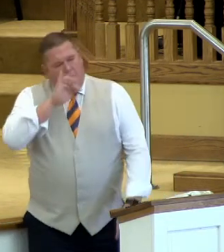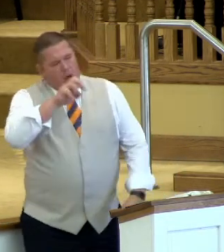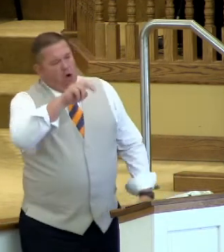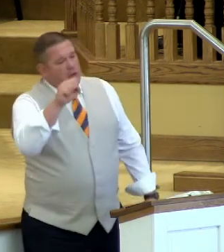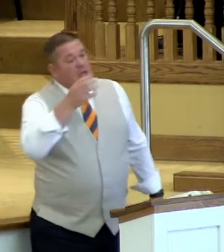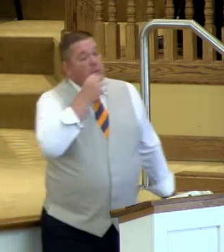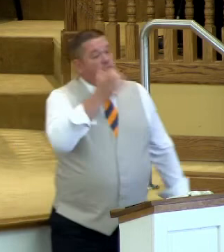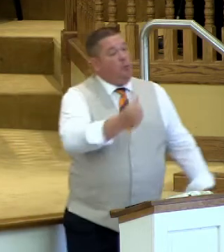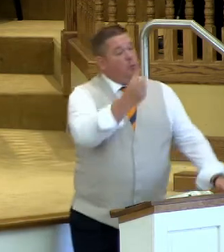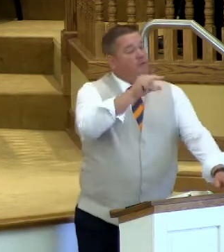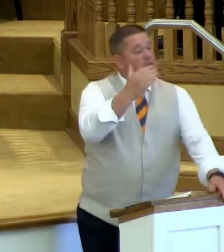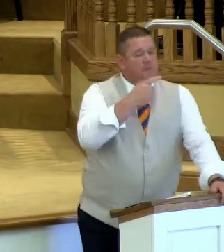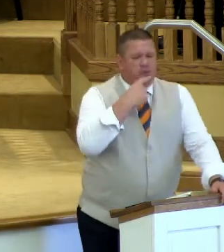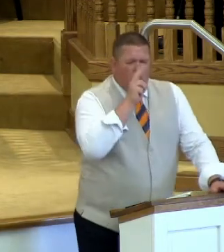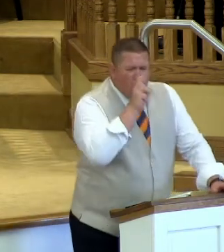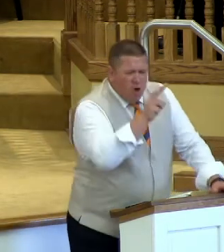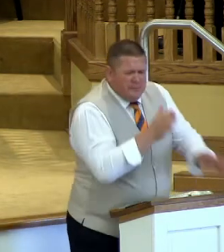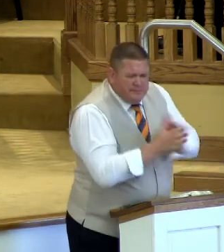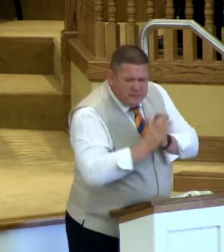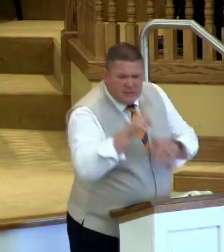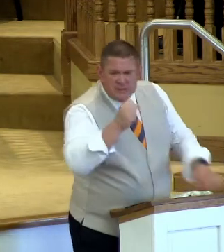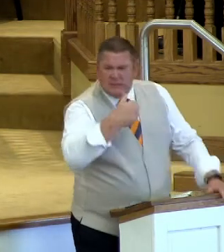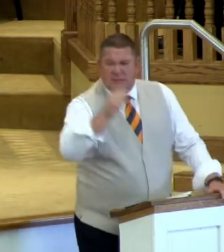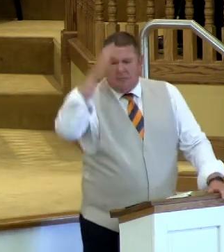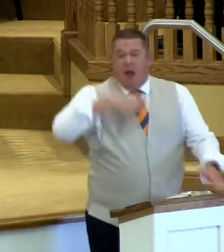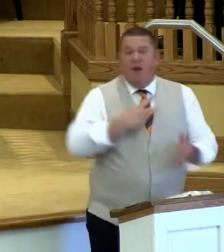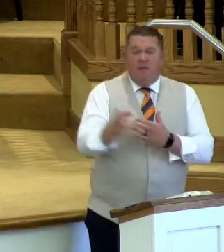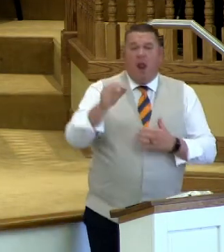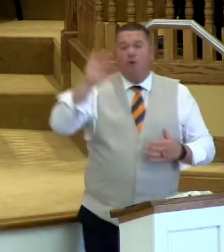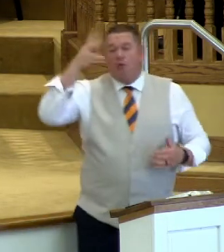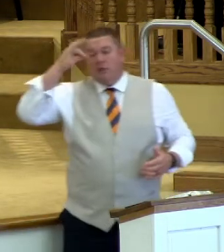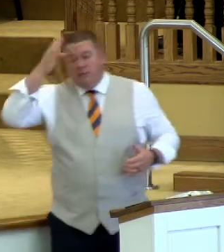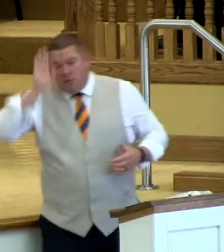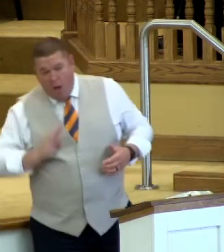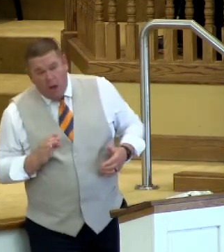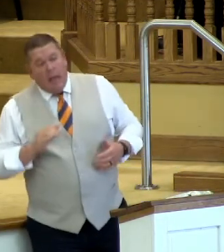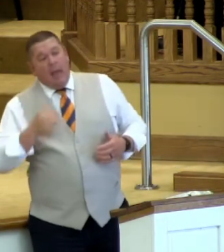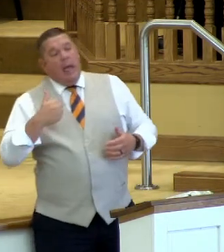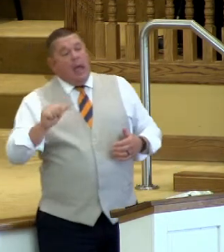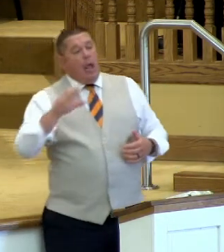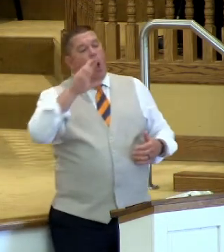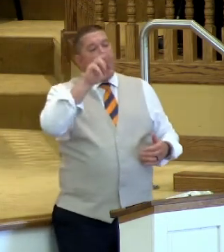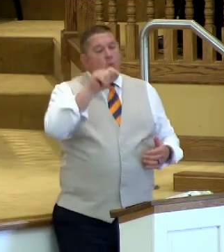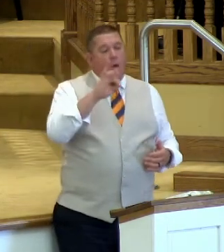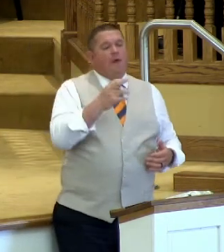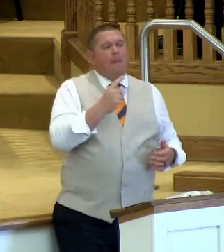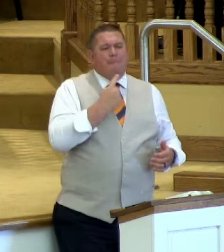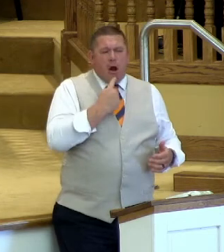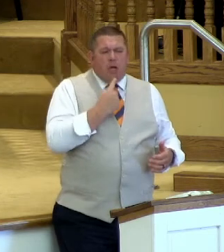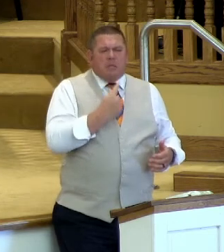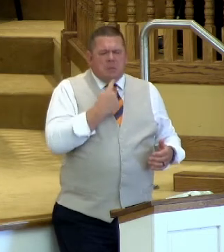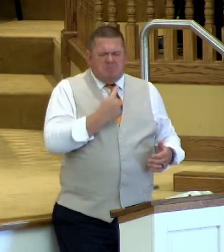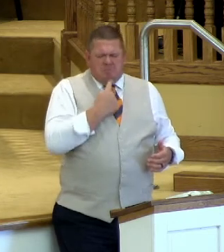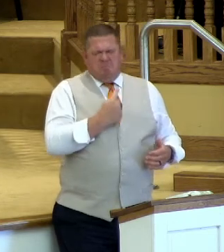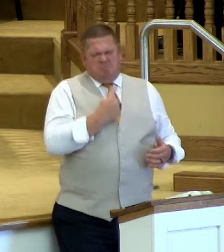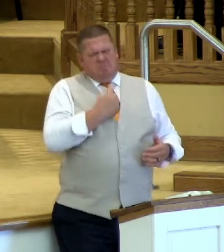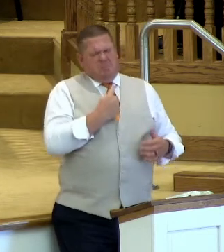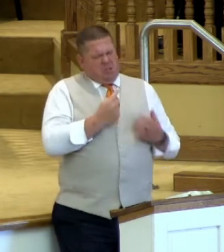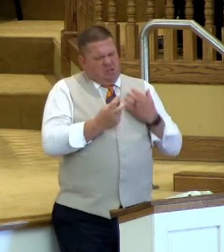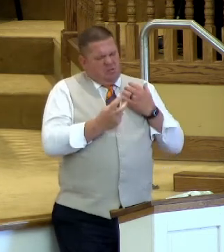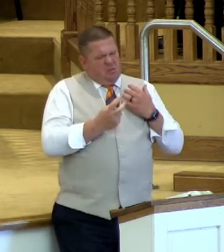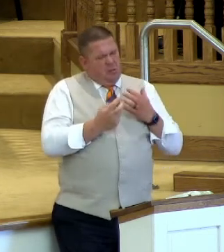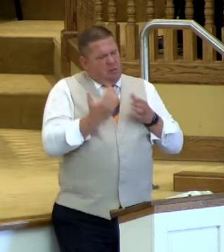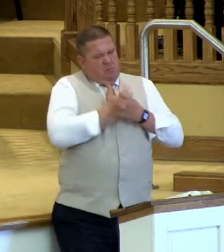Hebrews 12:15, it says, looking diligently, lest any man fail of the grace of God, lest any root of bitterness springing up trouble you,